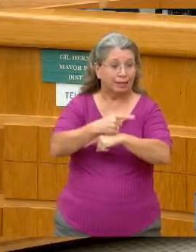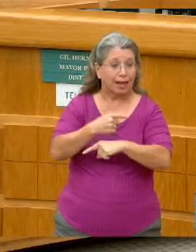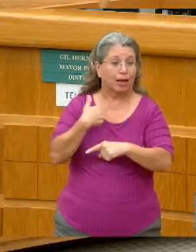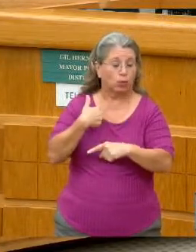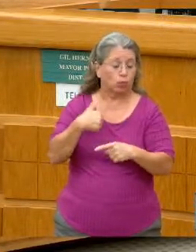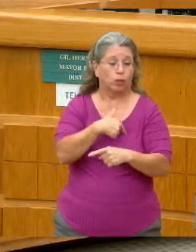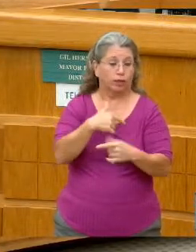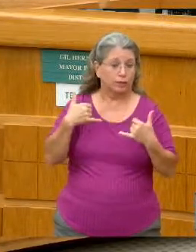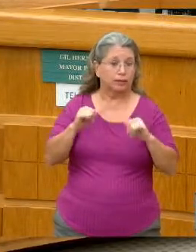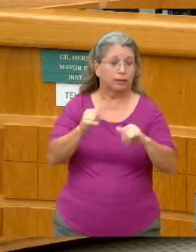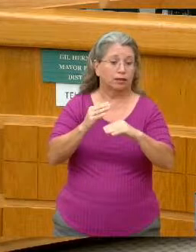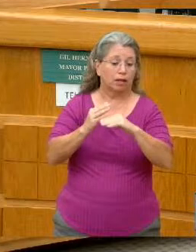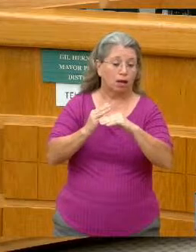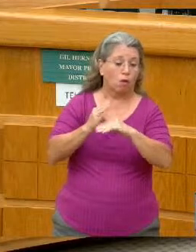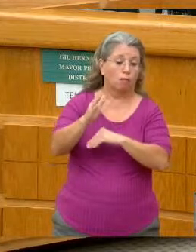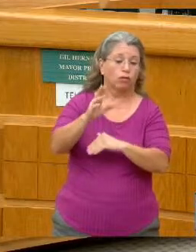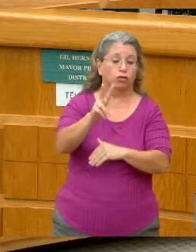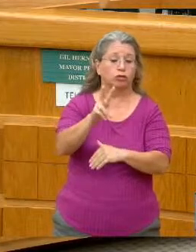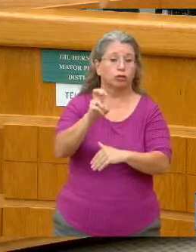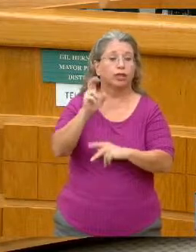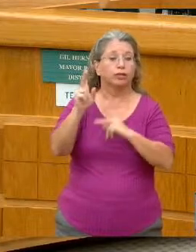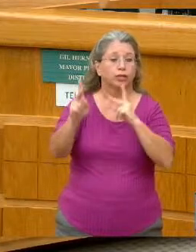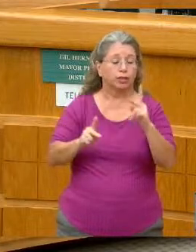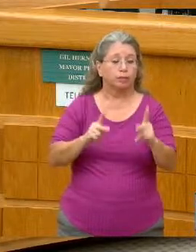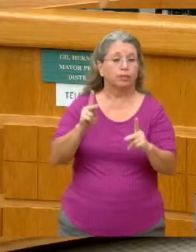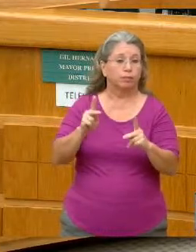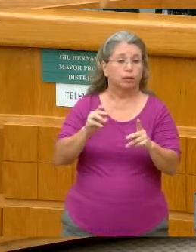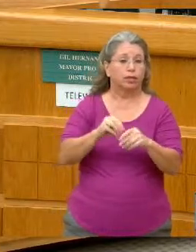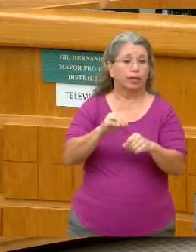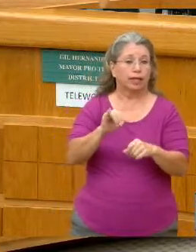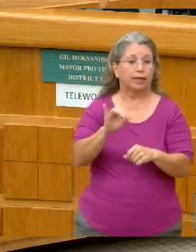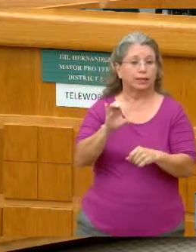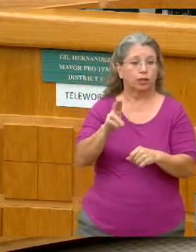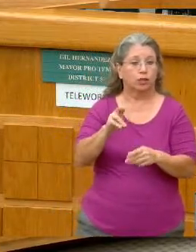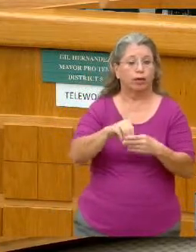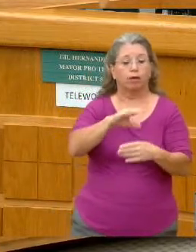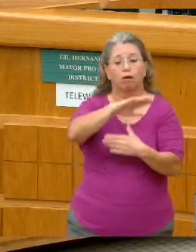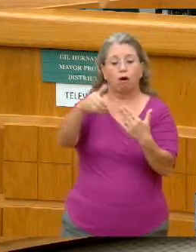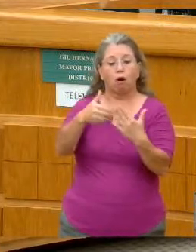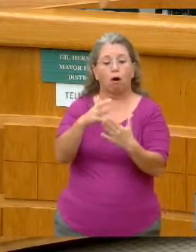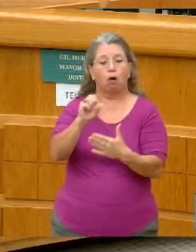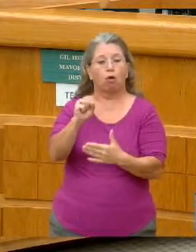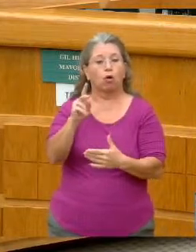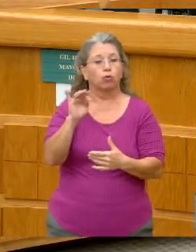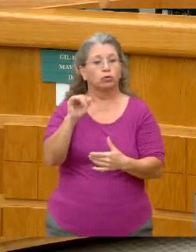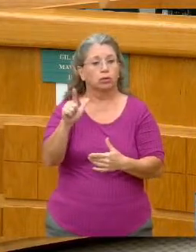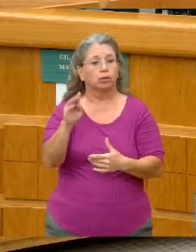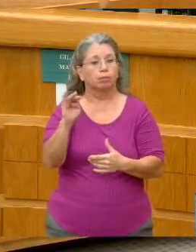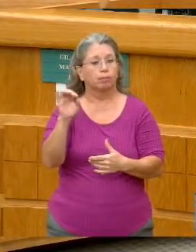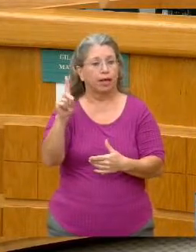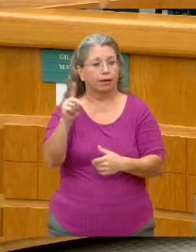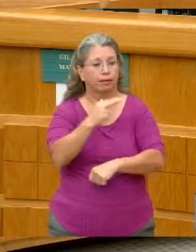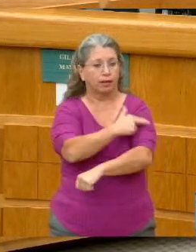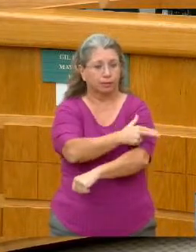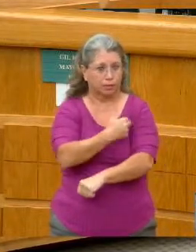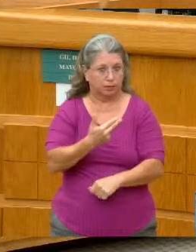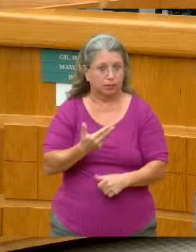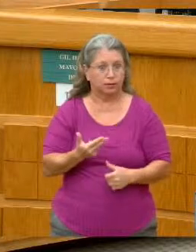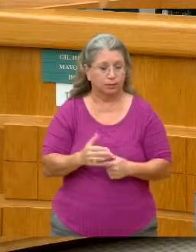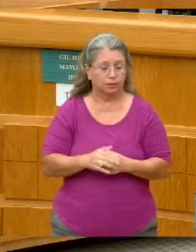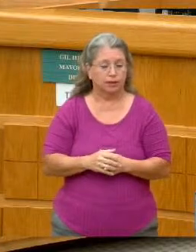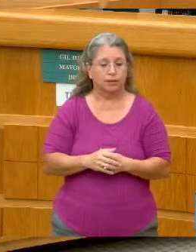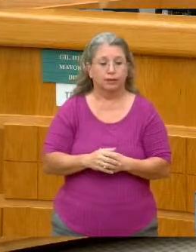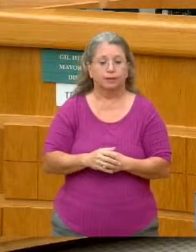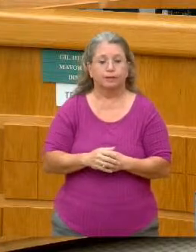people in the ICU in Coastal Bend hospitals right now. So we're stretching beyond the limit. Until this all